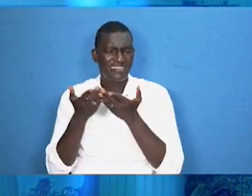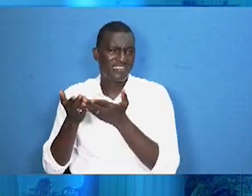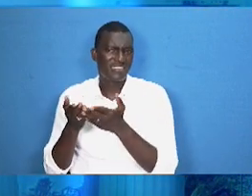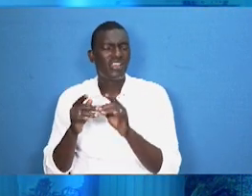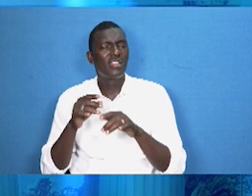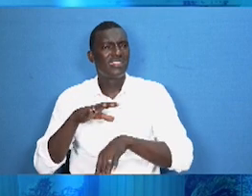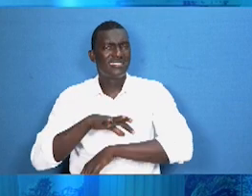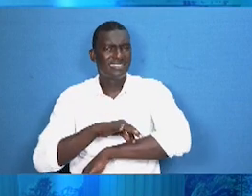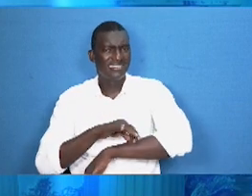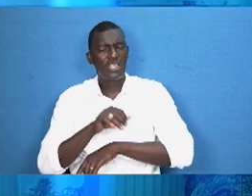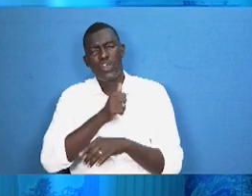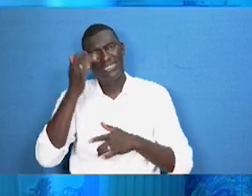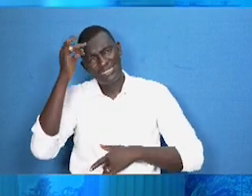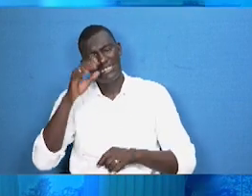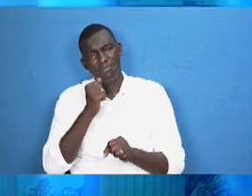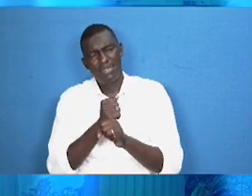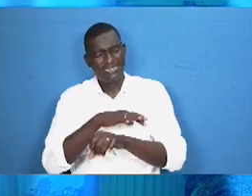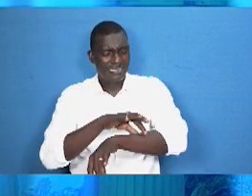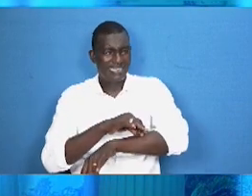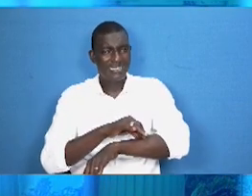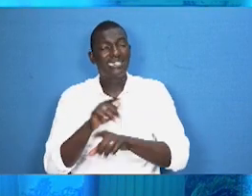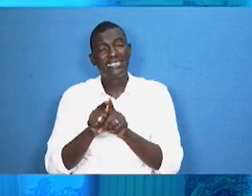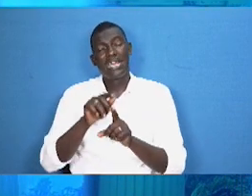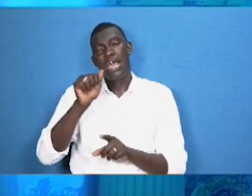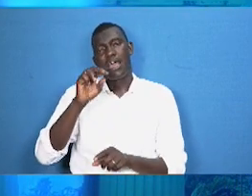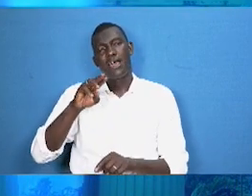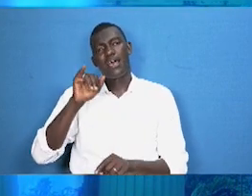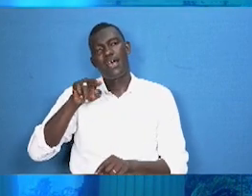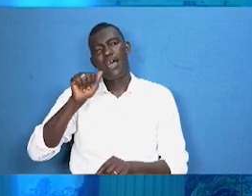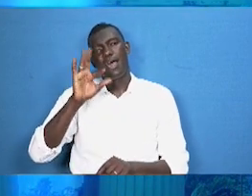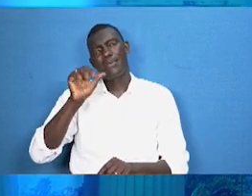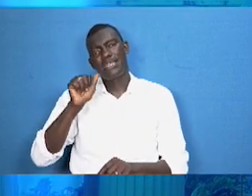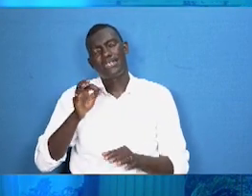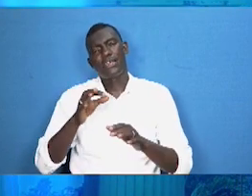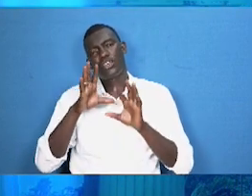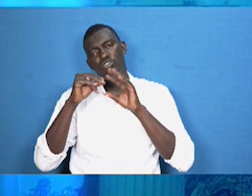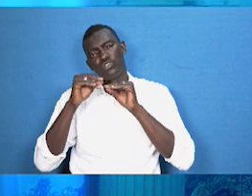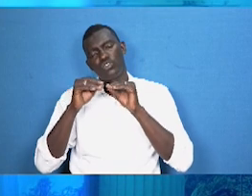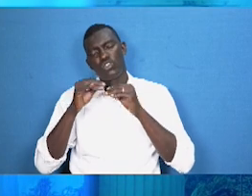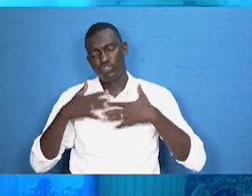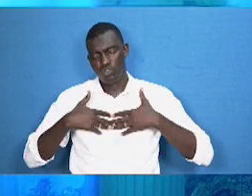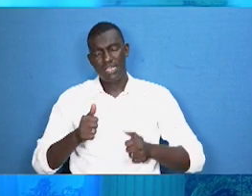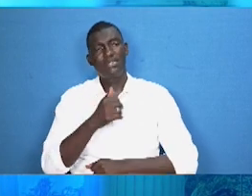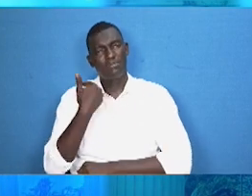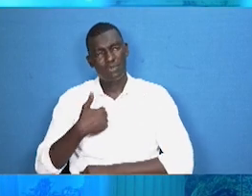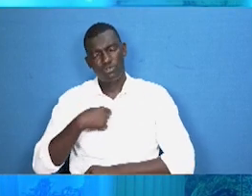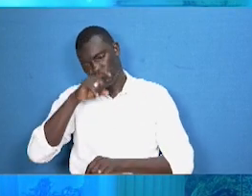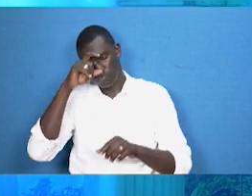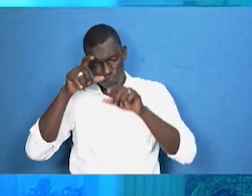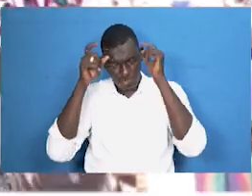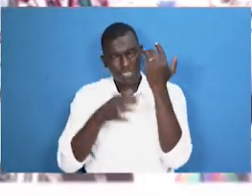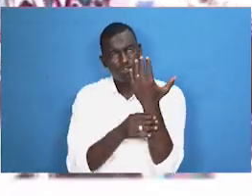for skin and other infections. Aminata Ceesay spoke to health experts and a dealer in second-hand clothing, and this is what she